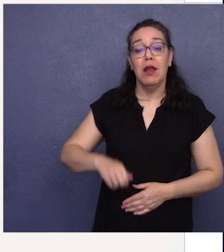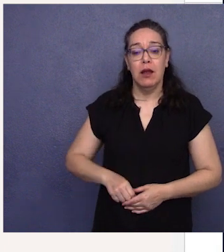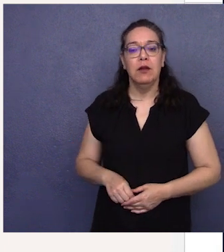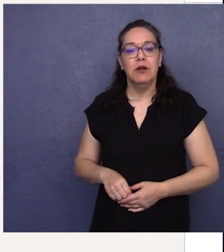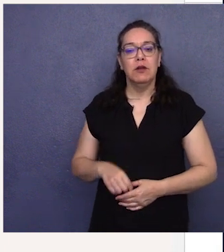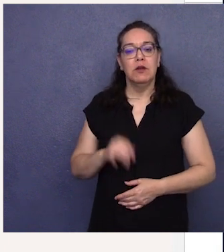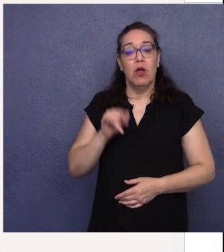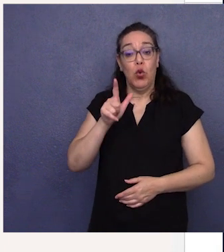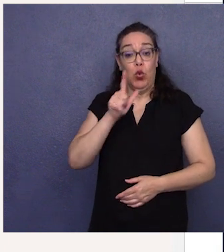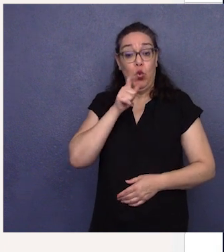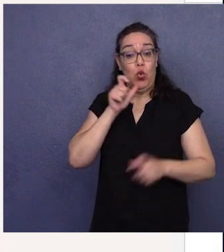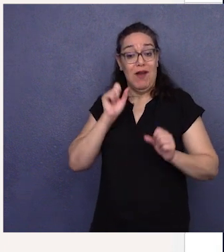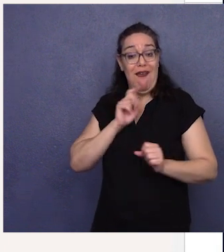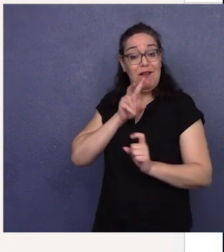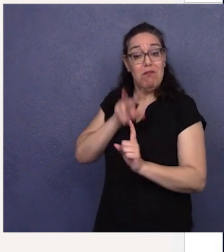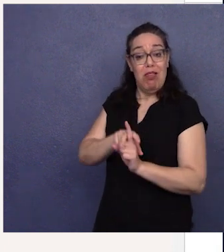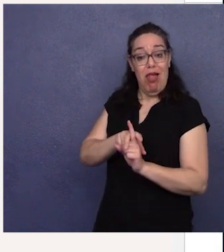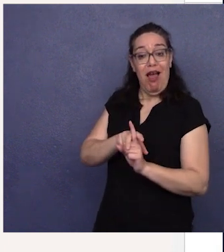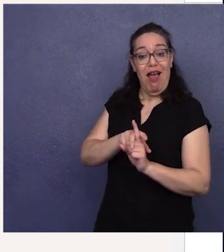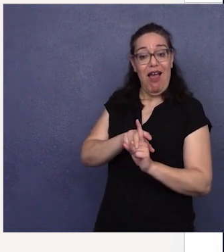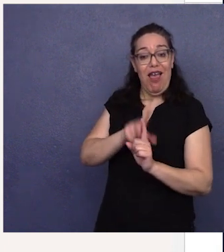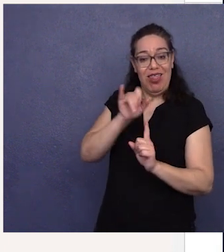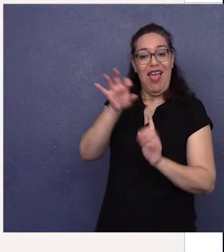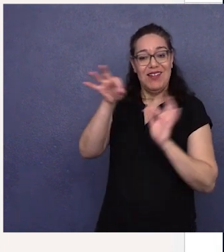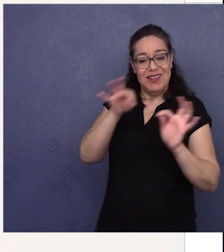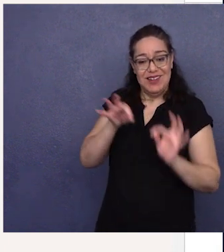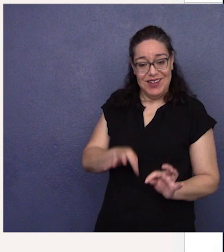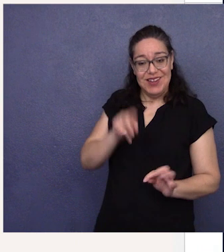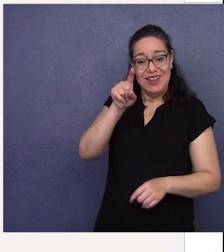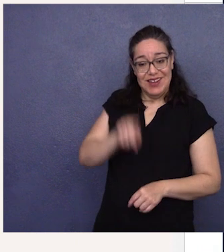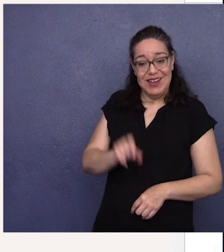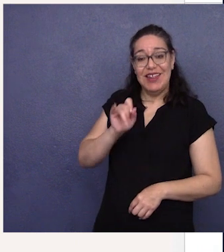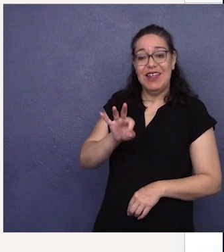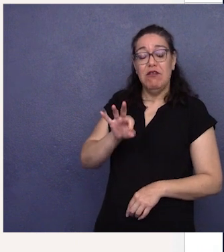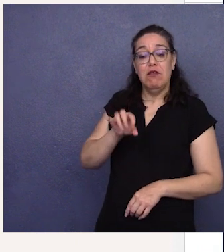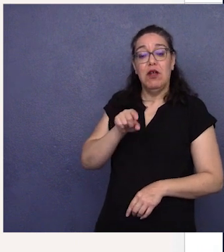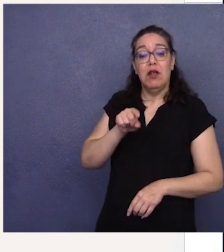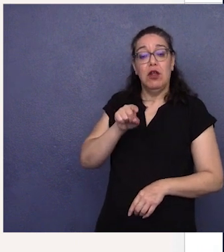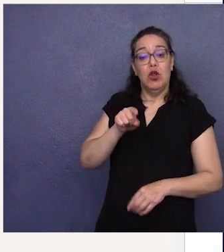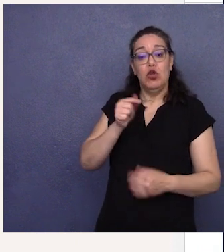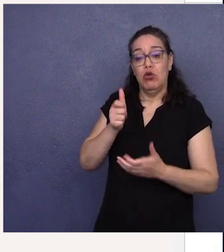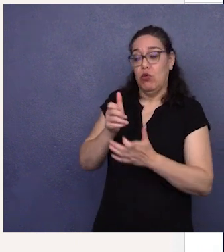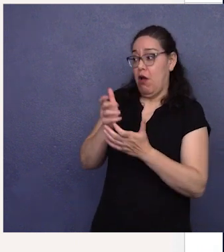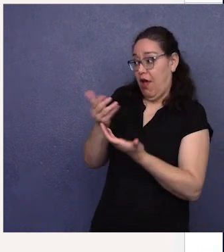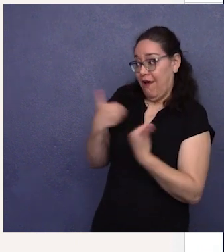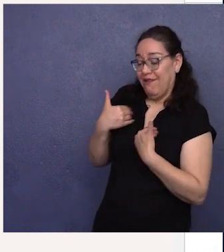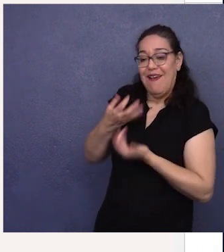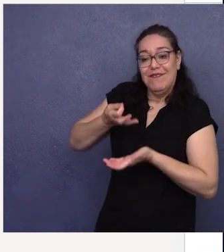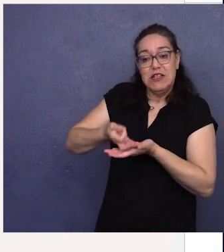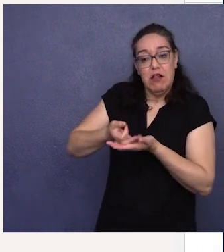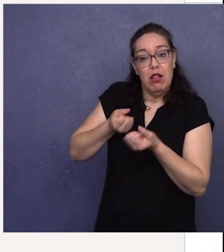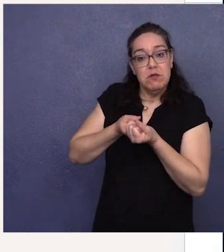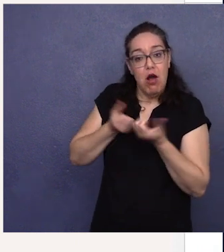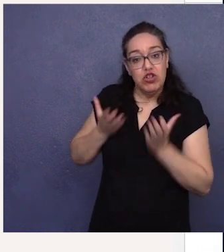So under who can apply, it says that if you are seeking a fiscal sponsor, we need a letter